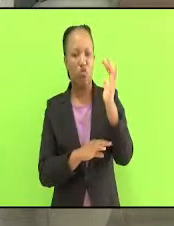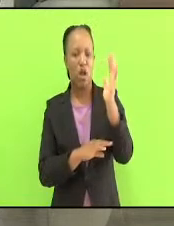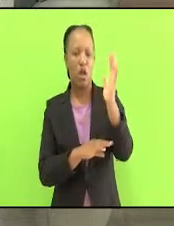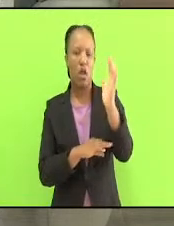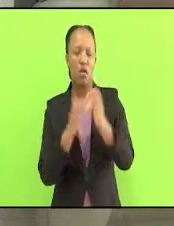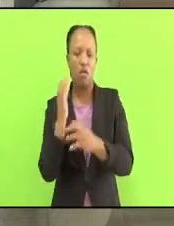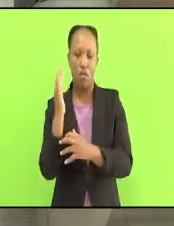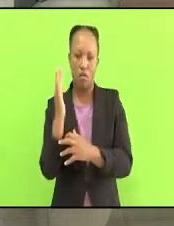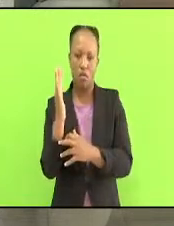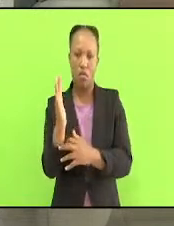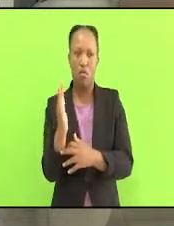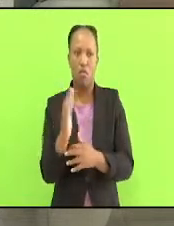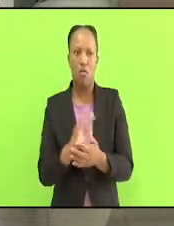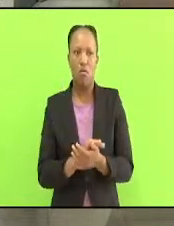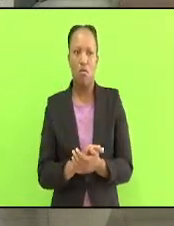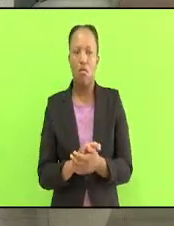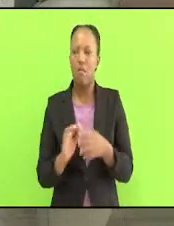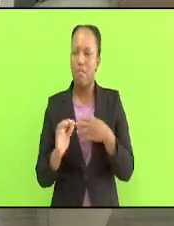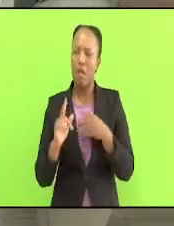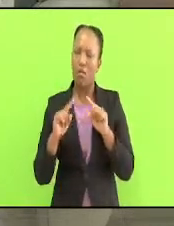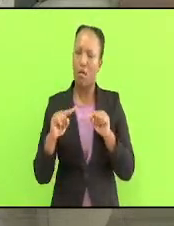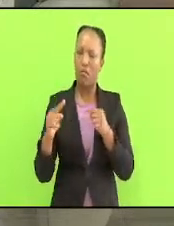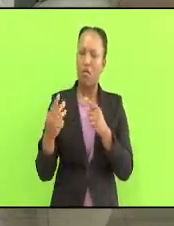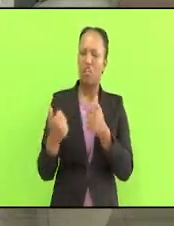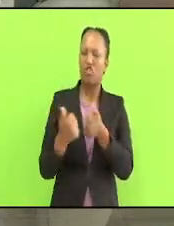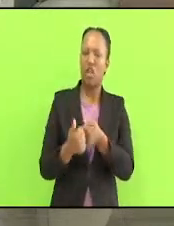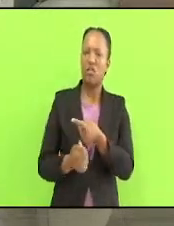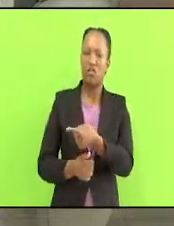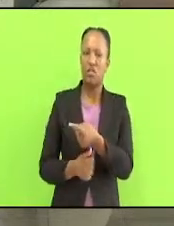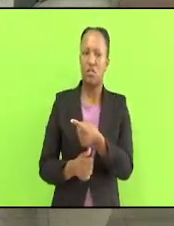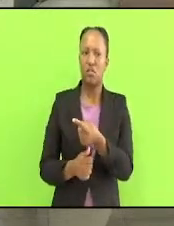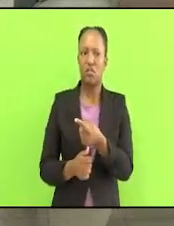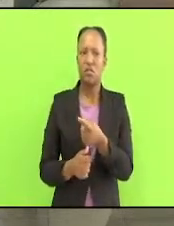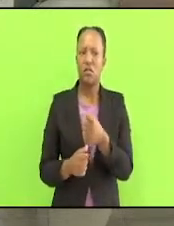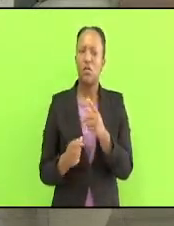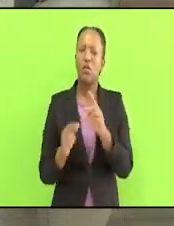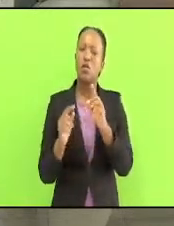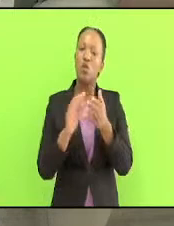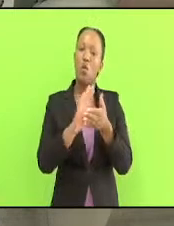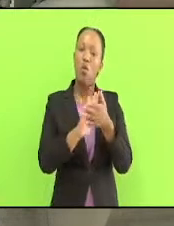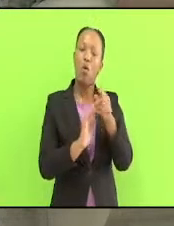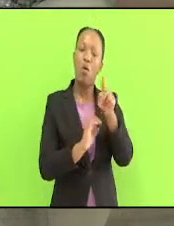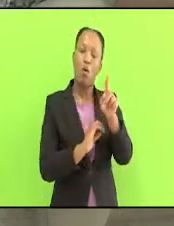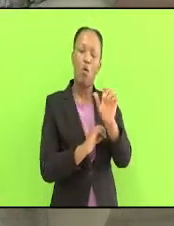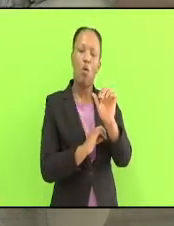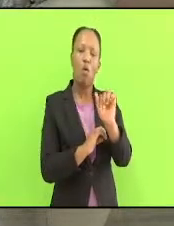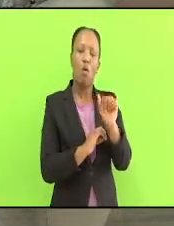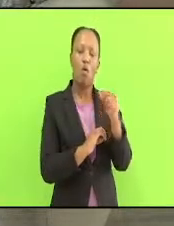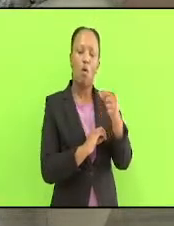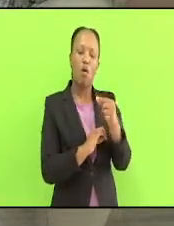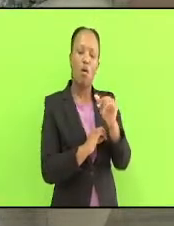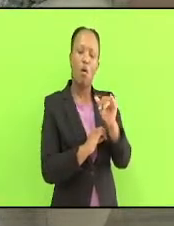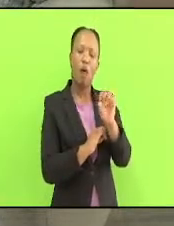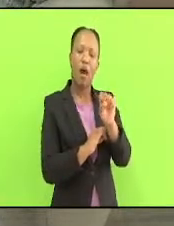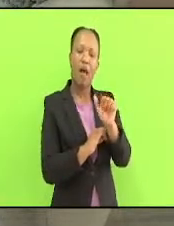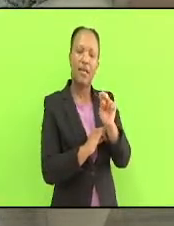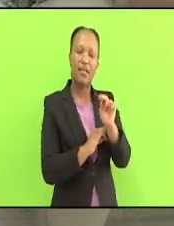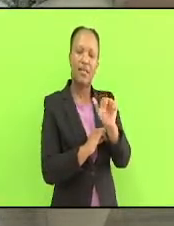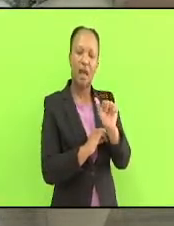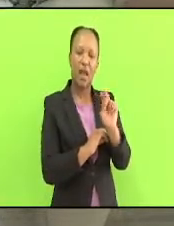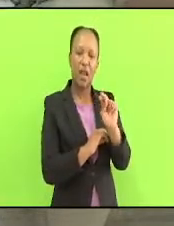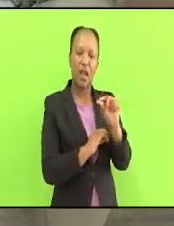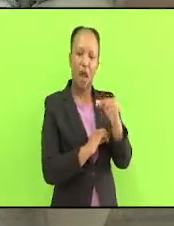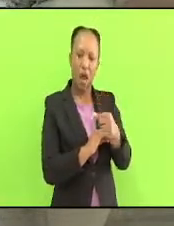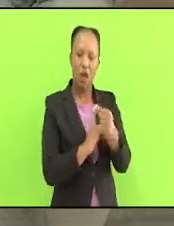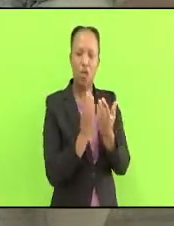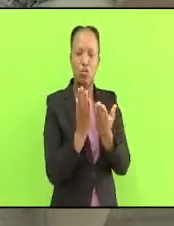Ebile nka nna ke a go challenge o ka nna wa ya ko Sanisof ko Agisanang Primary I can even challenge you